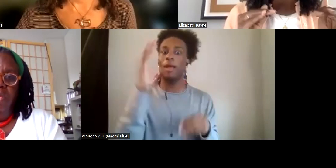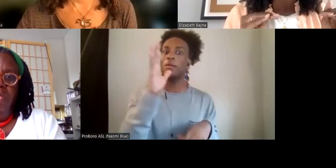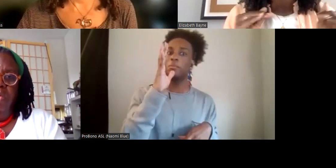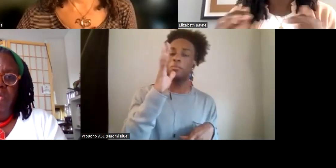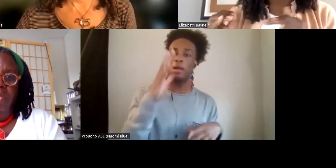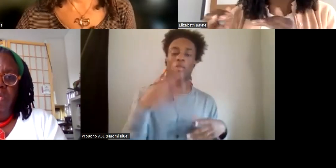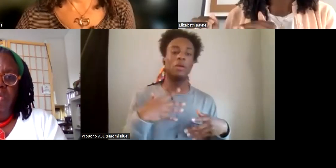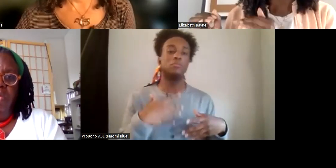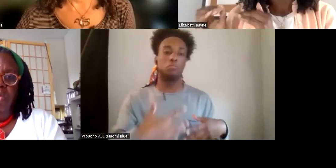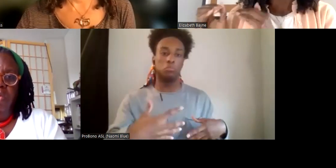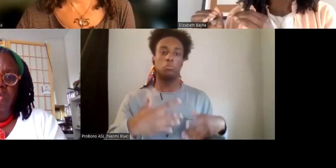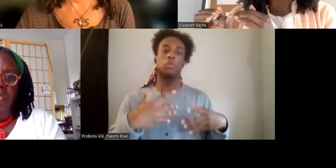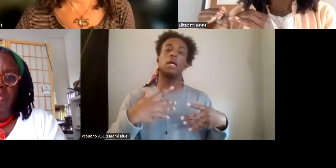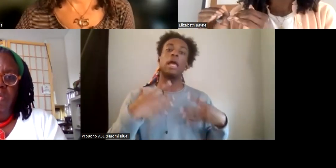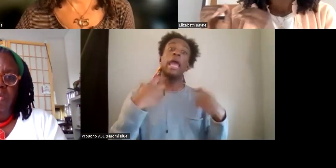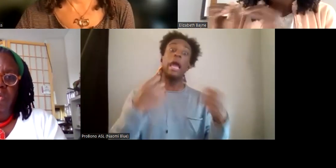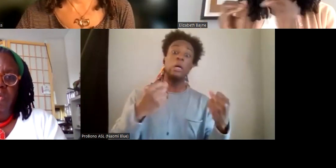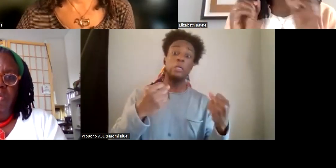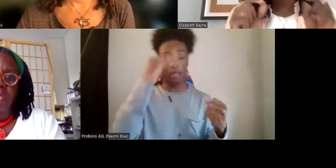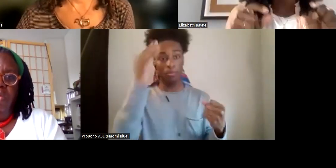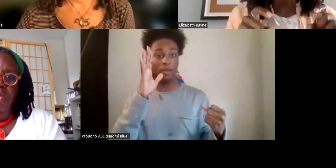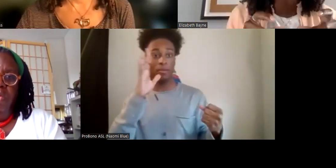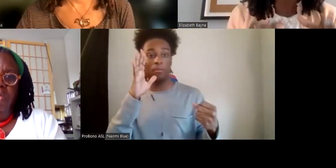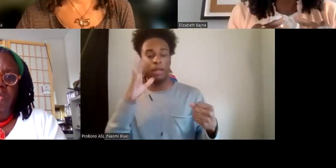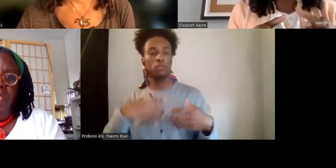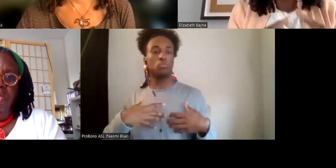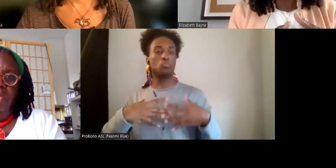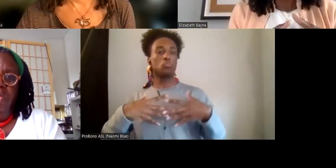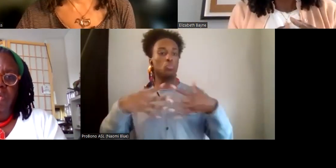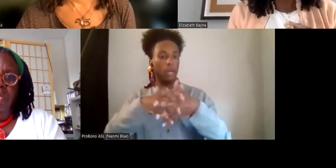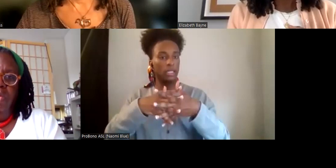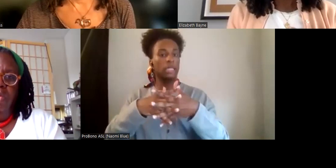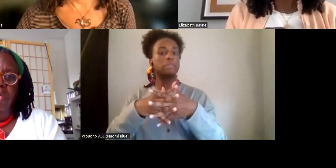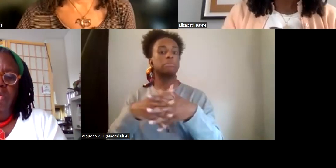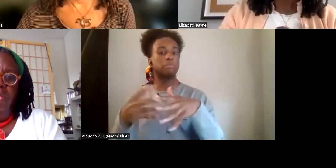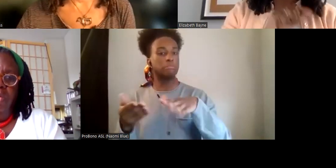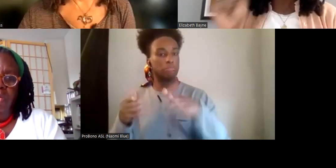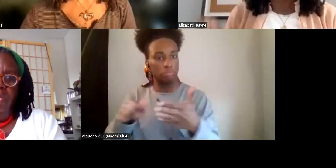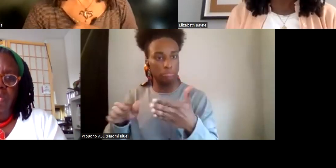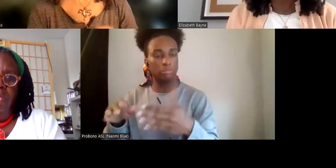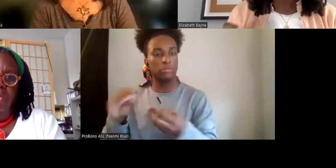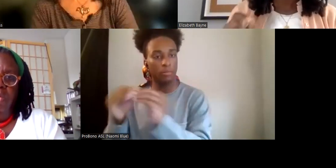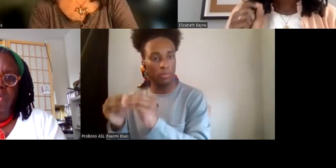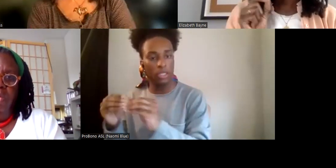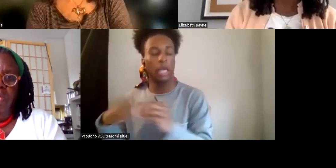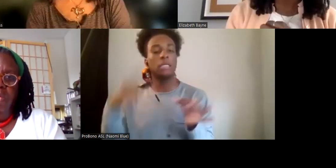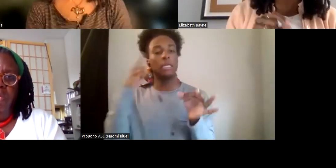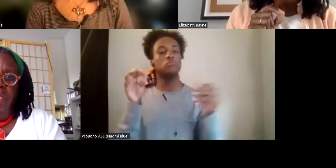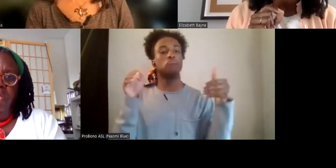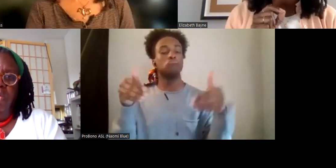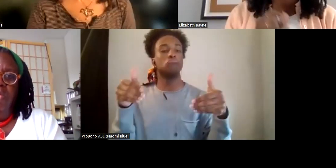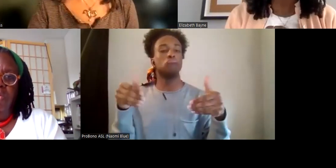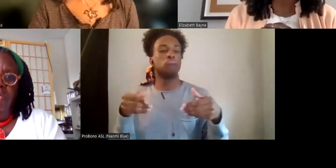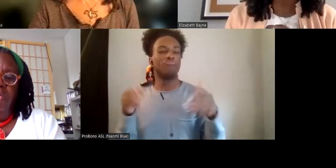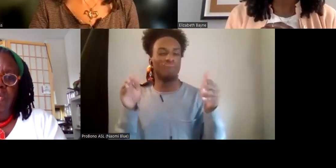that other folks would cover those stories. And so I decided to focus on the niche of breastfeeding, because at the end of the day, the solutions